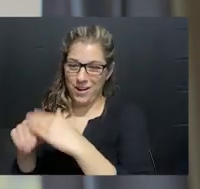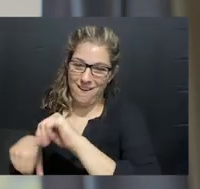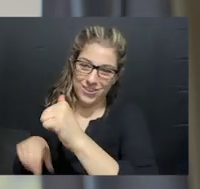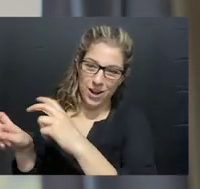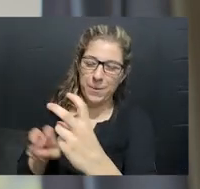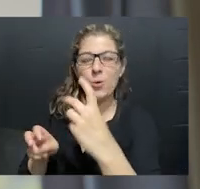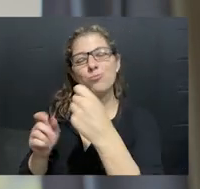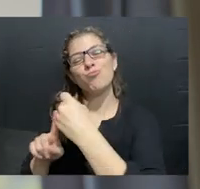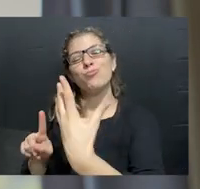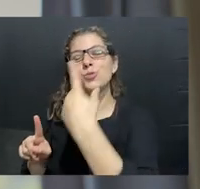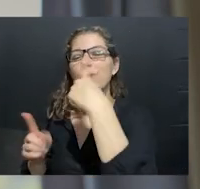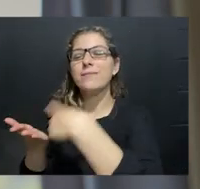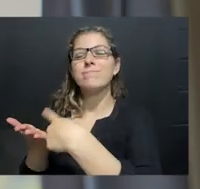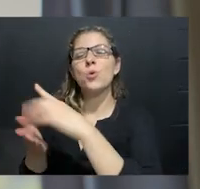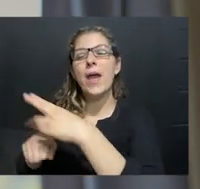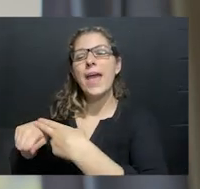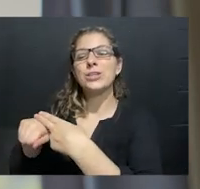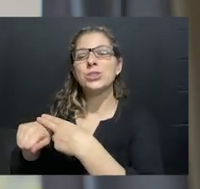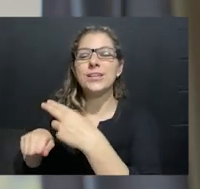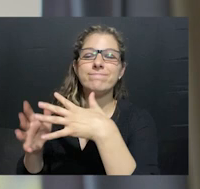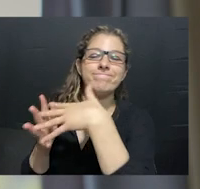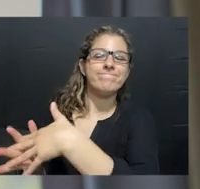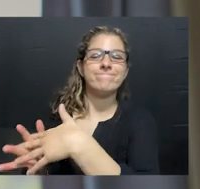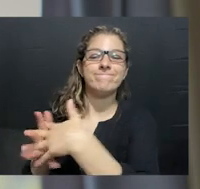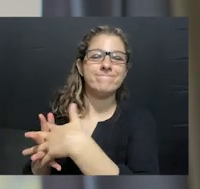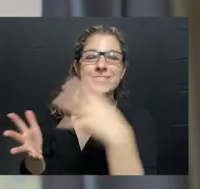Haitian roots. As you mentioned,